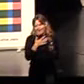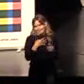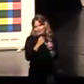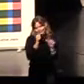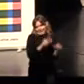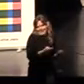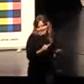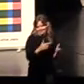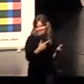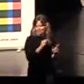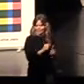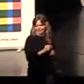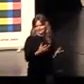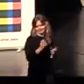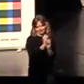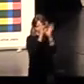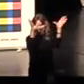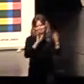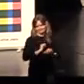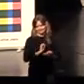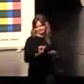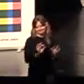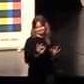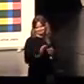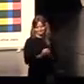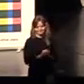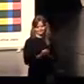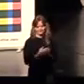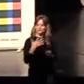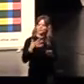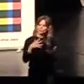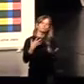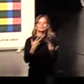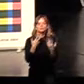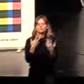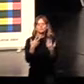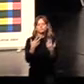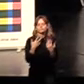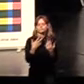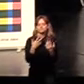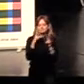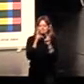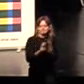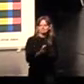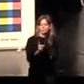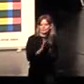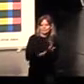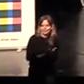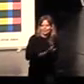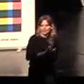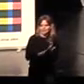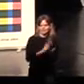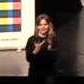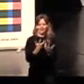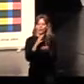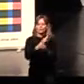concept zo letters ik zwemmen in zo more depth de context de site